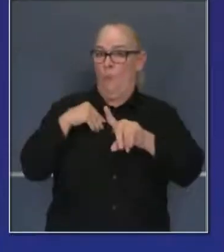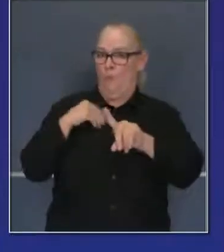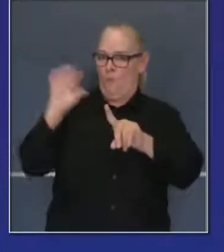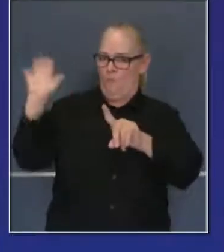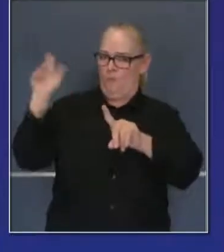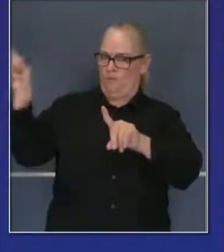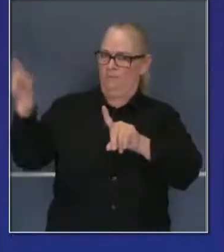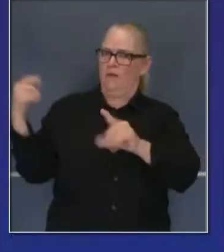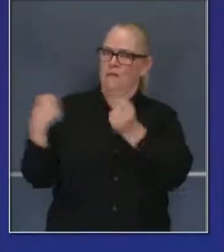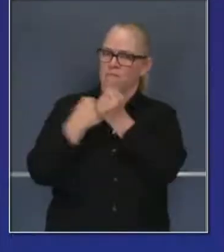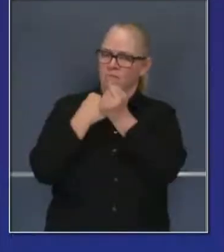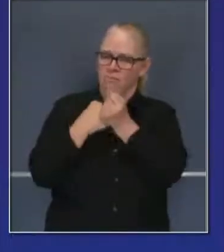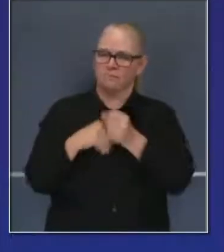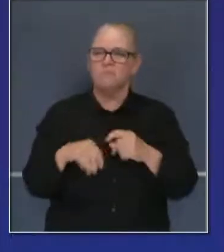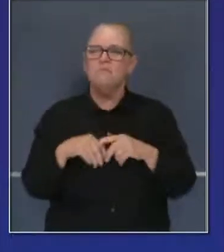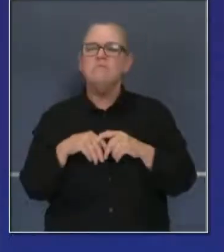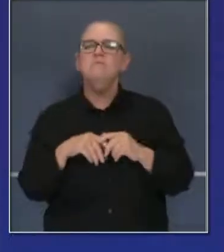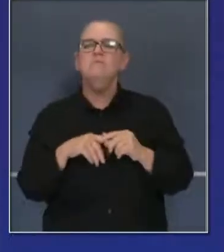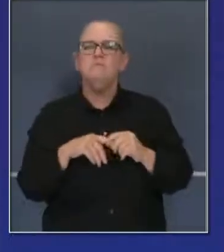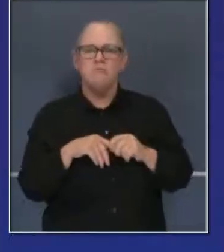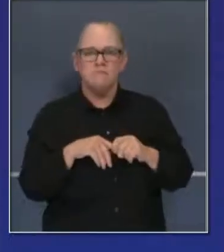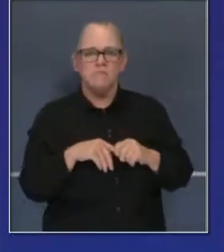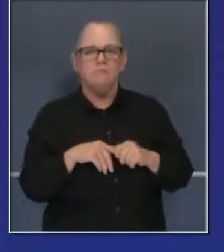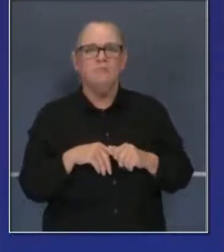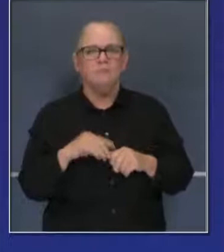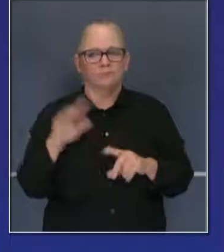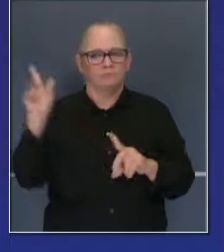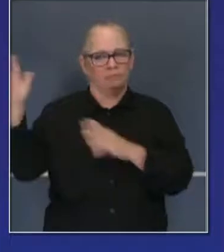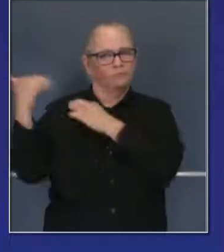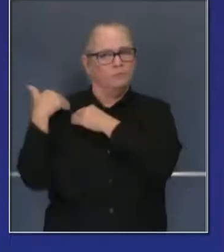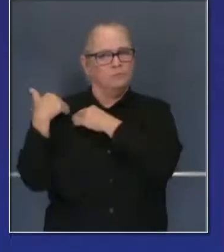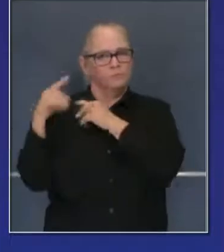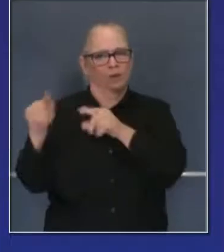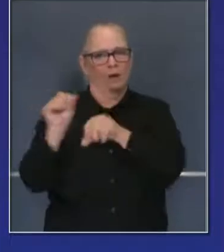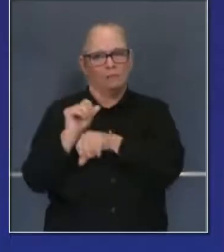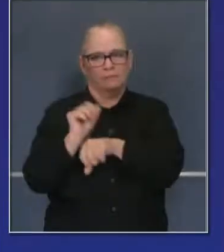to 60%, is federal area responsibility. Just